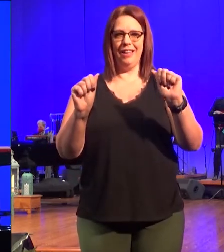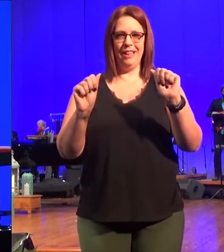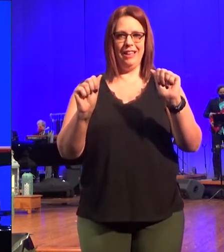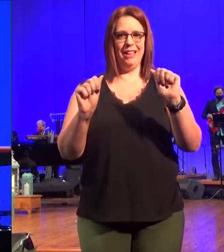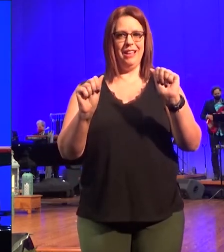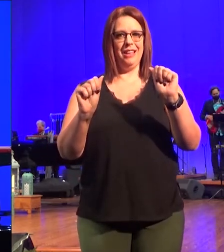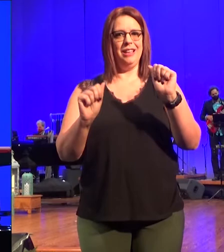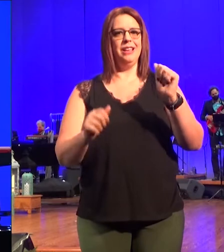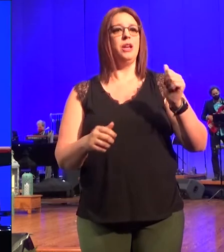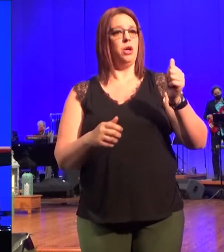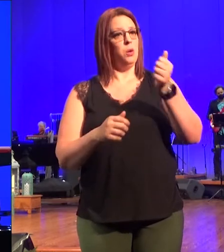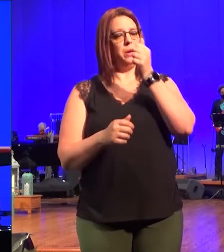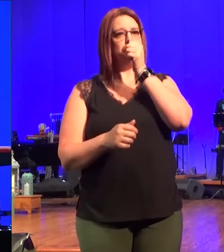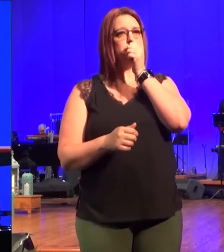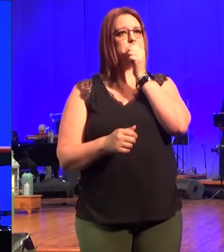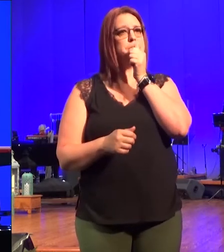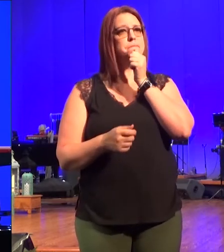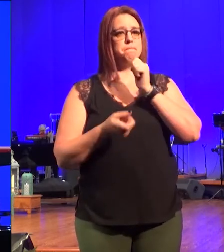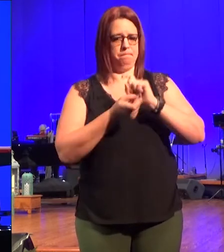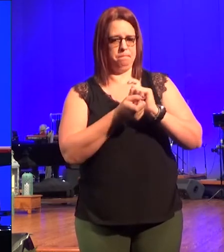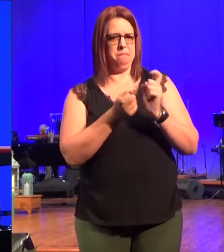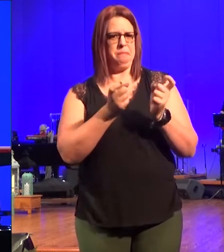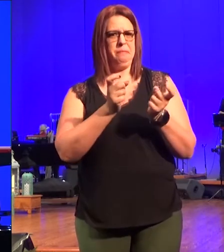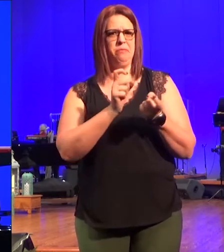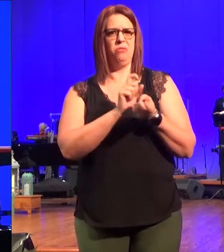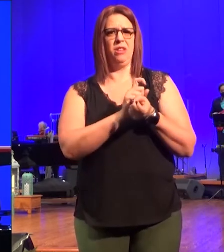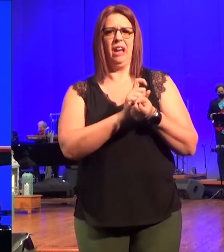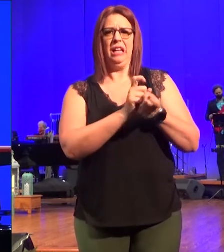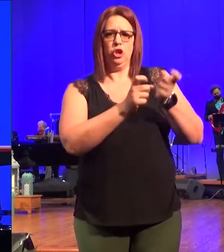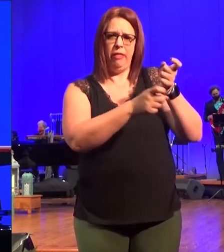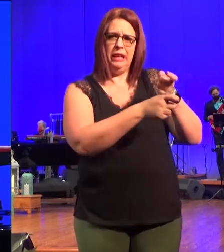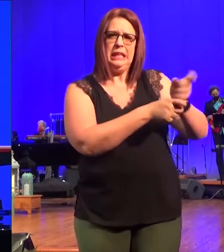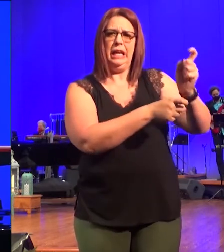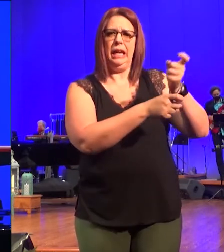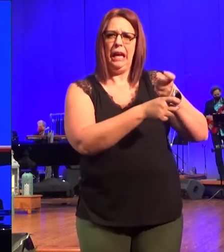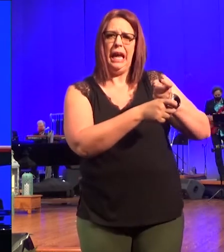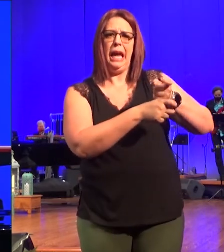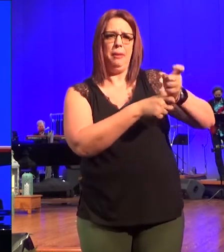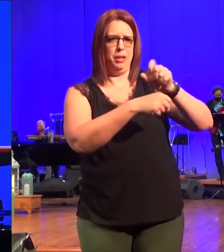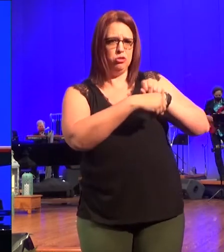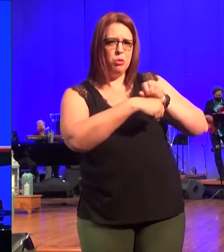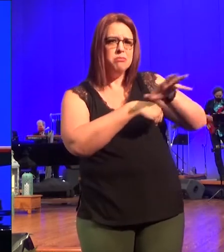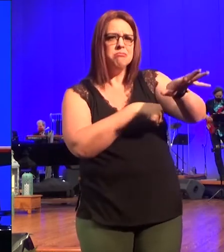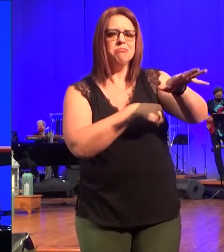to mend the damage that we've done.